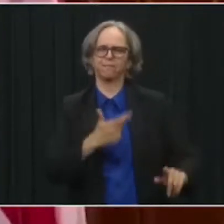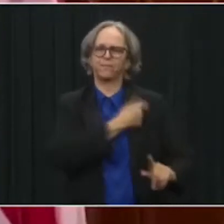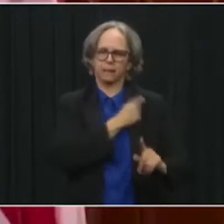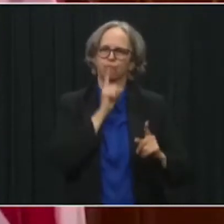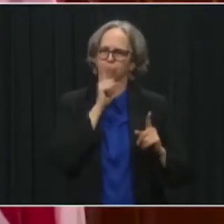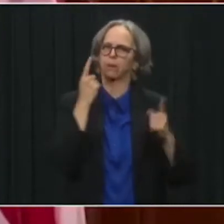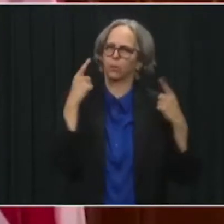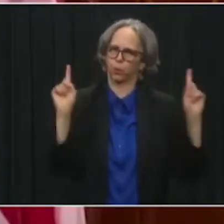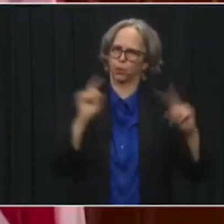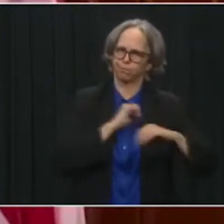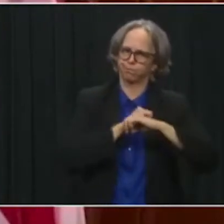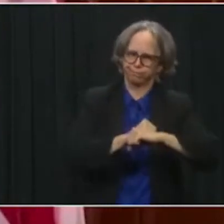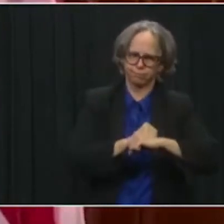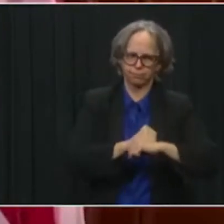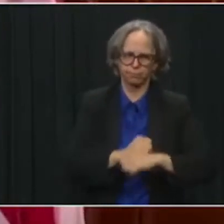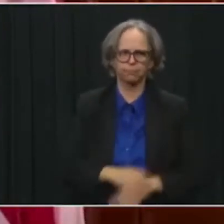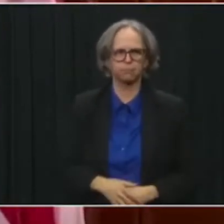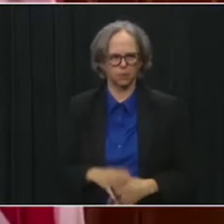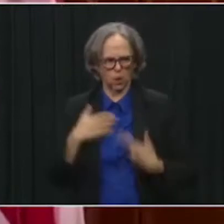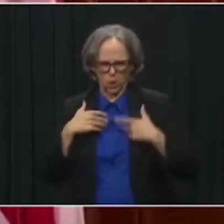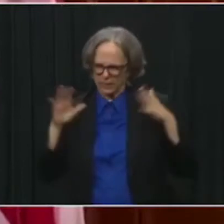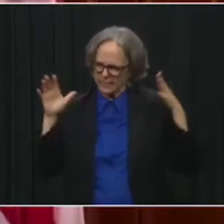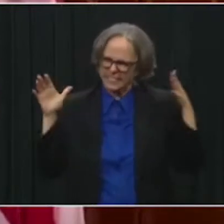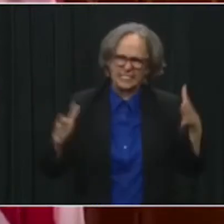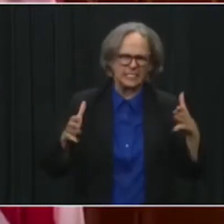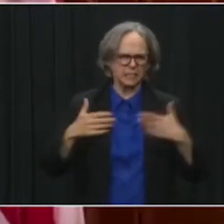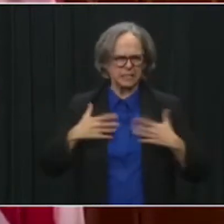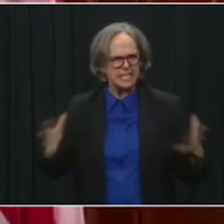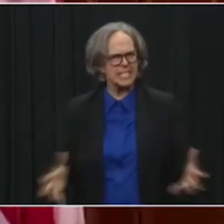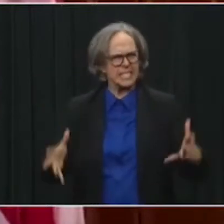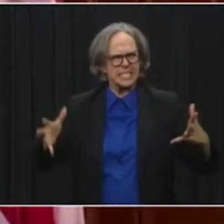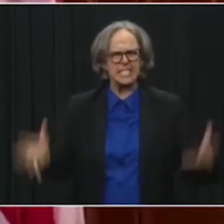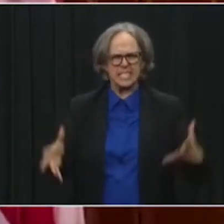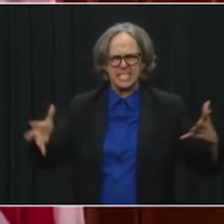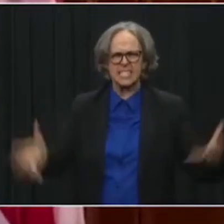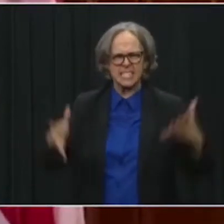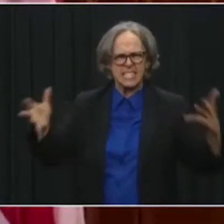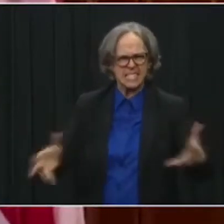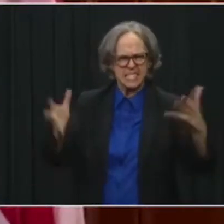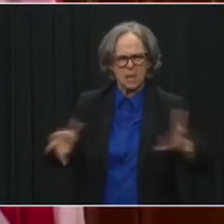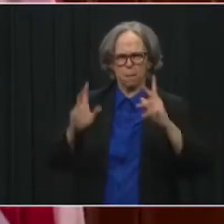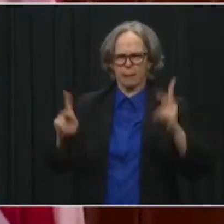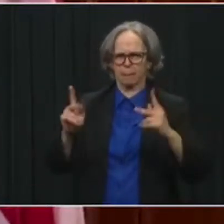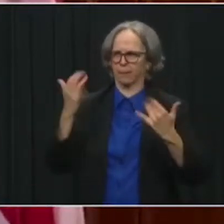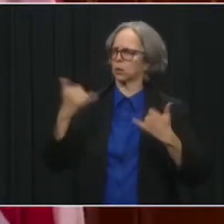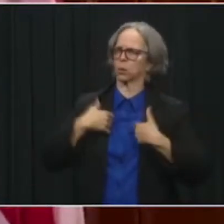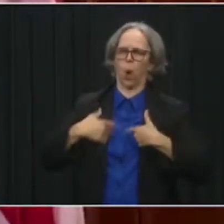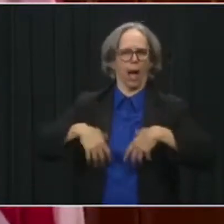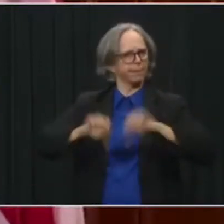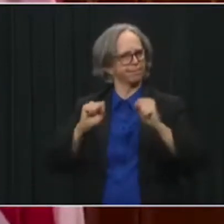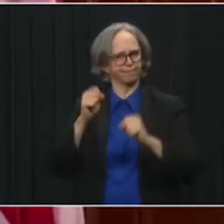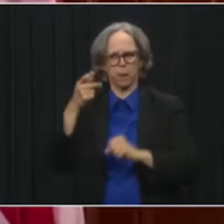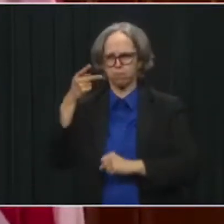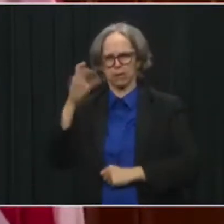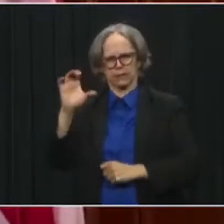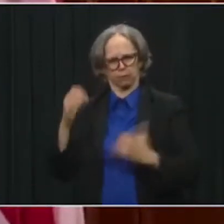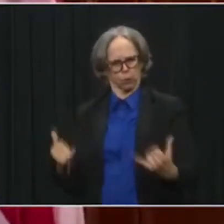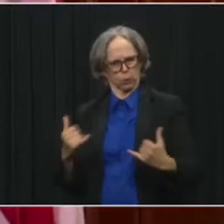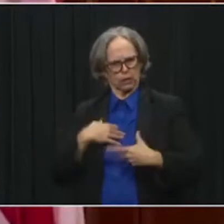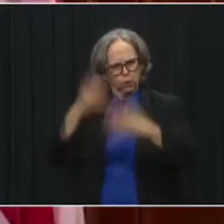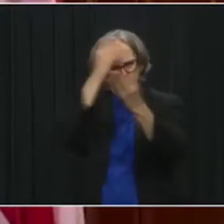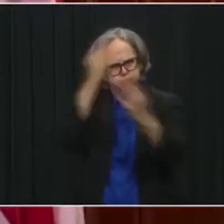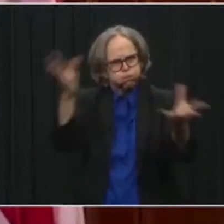our focus, and that's why we're doing this press conference today. The most amazing, the most